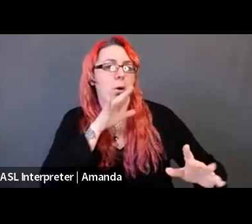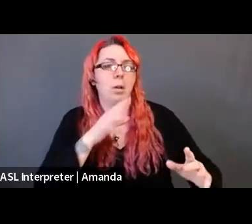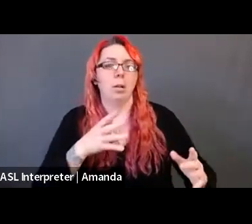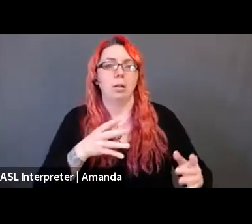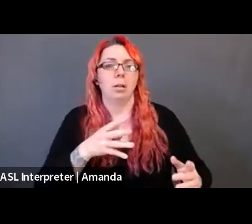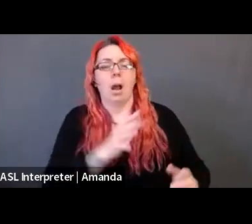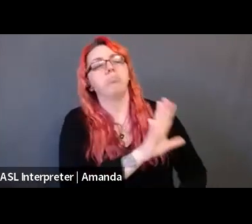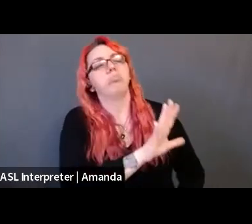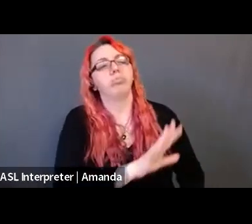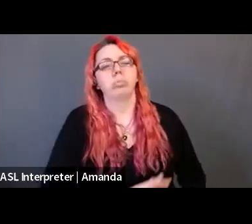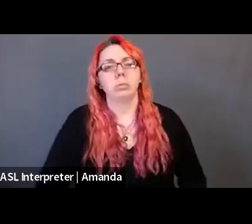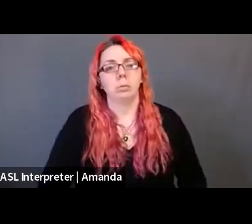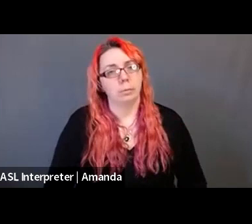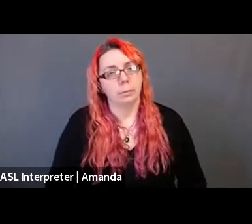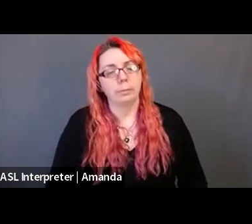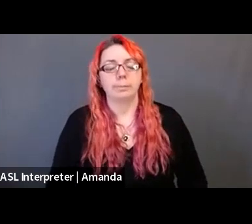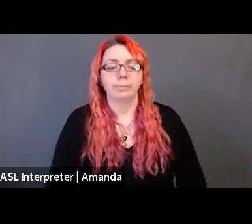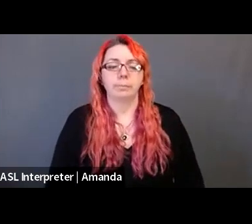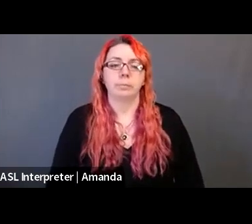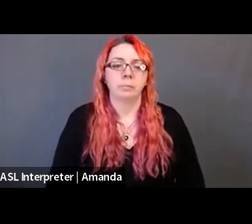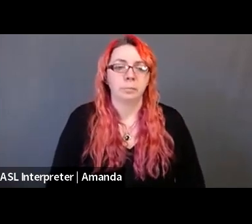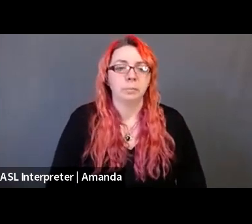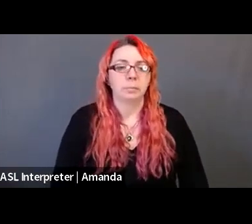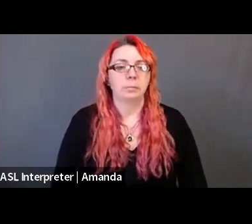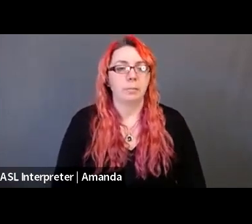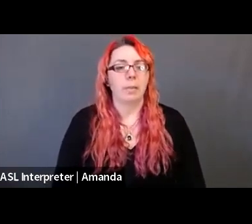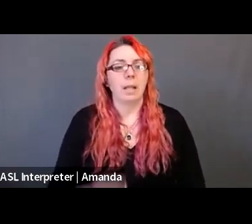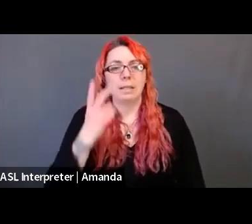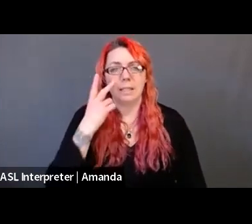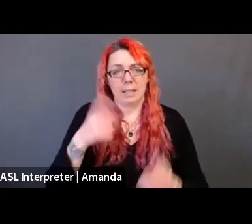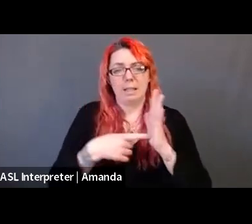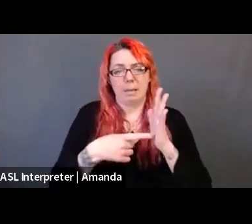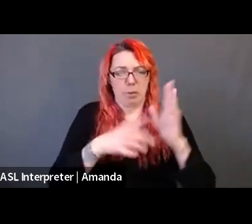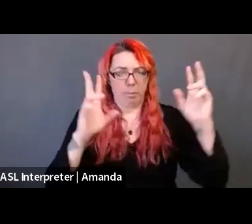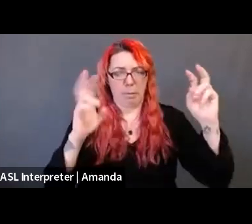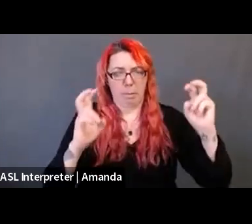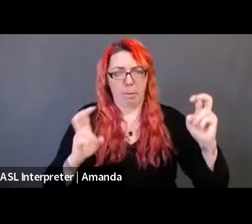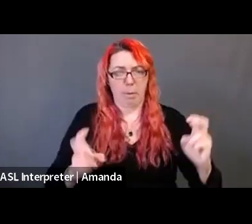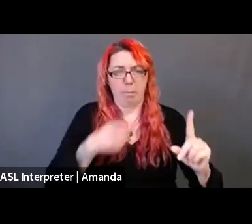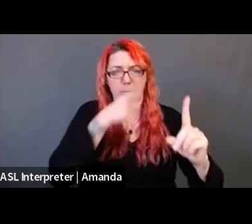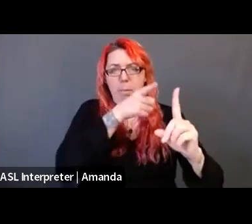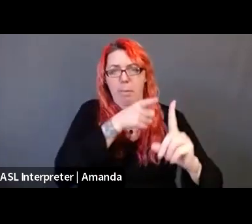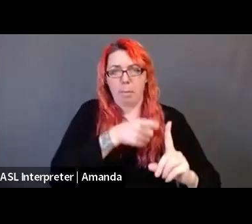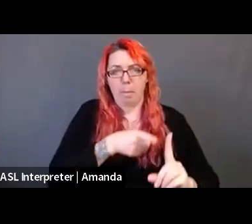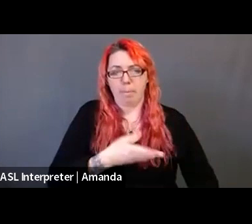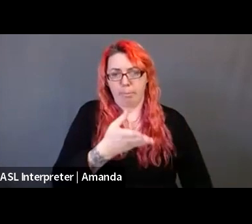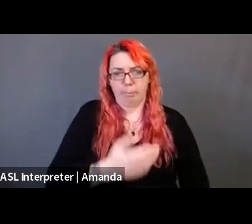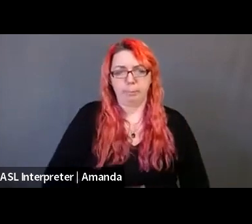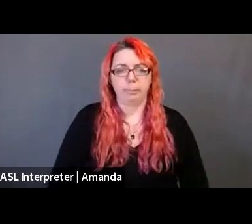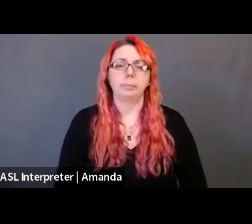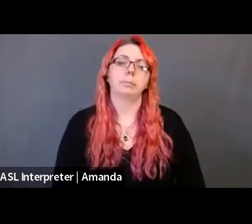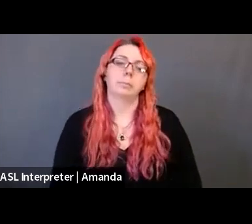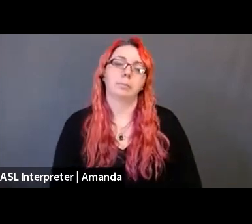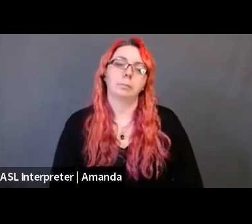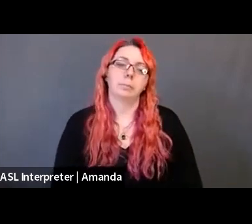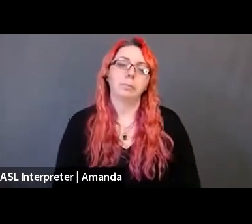people is that, could you frame that really differently? Or why do you have to be so angry? Or, any of that. And you can see the examples there that are listed. And just to